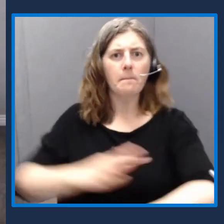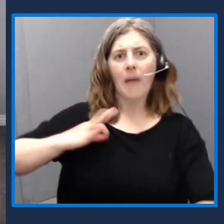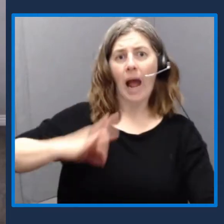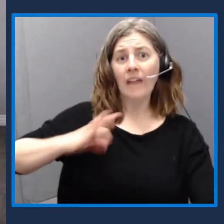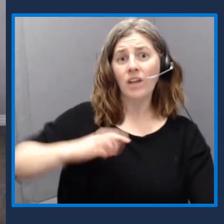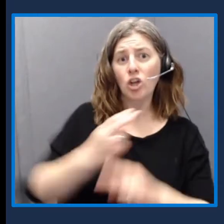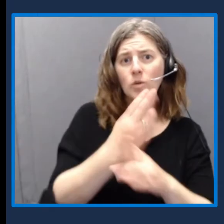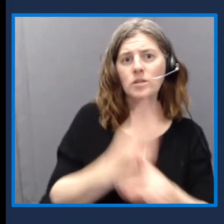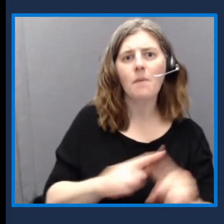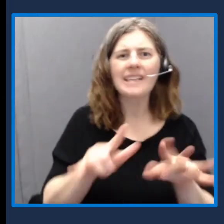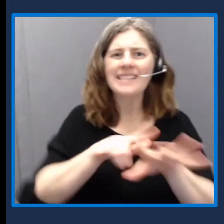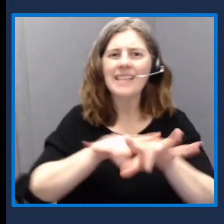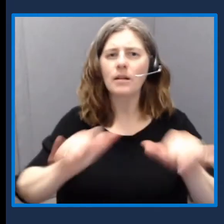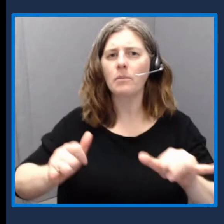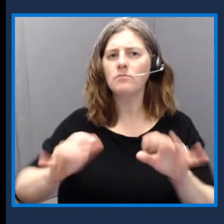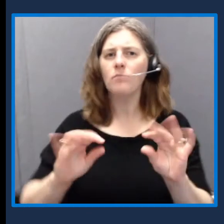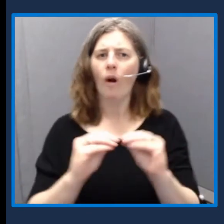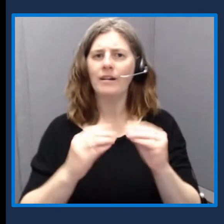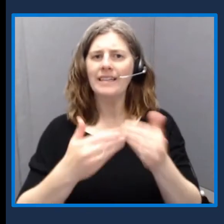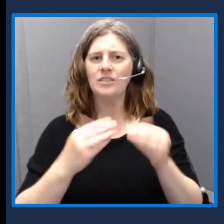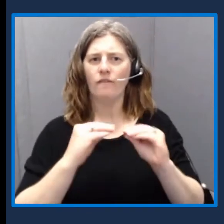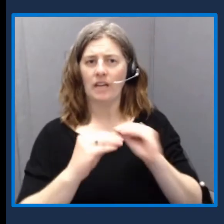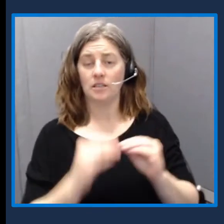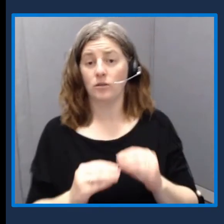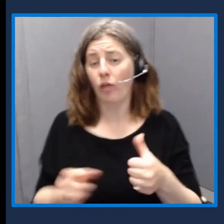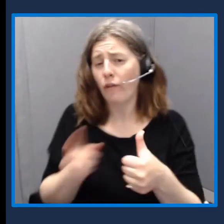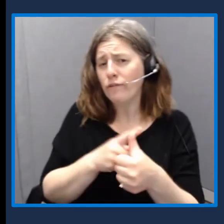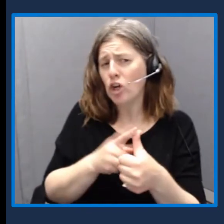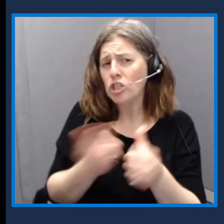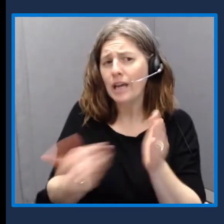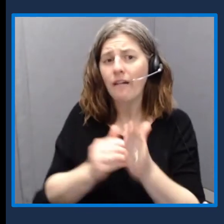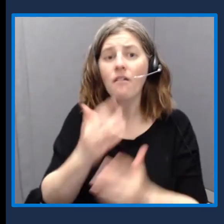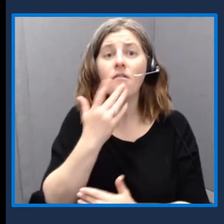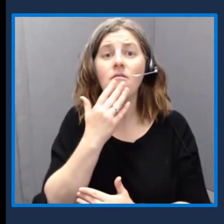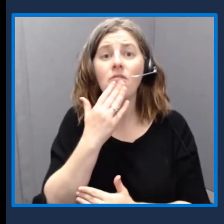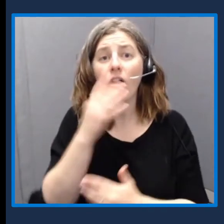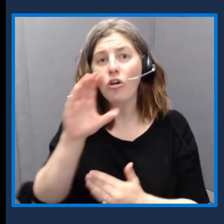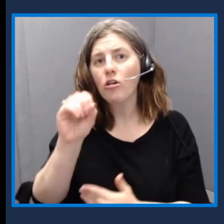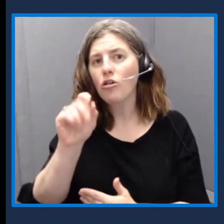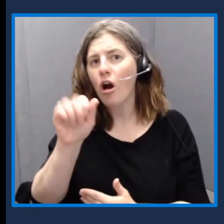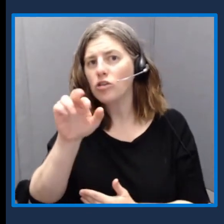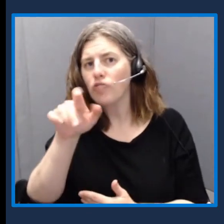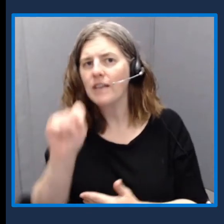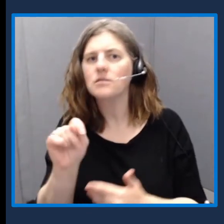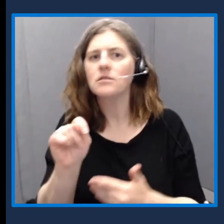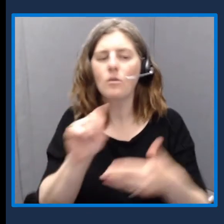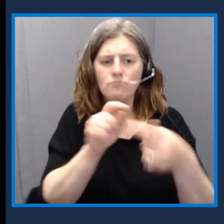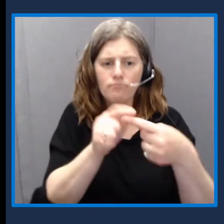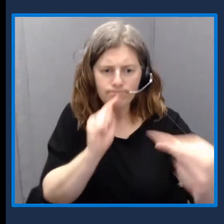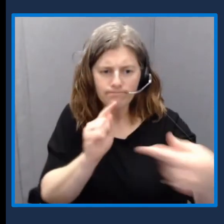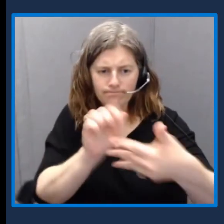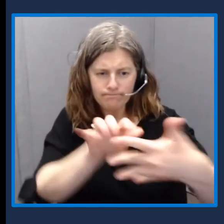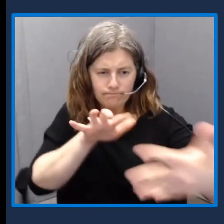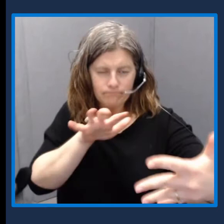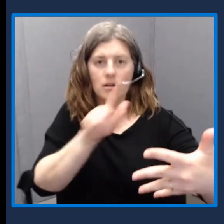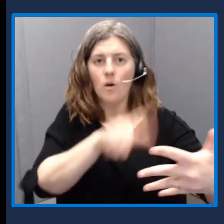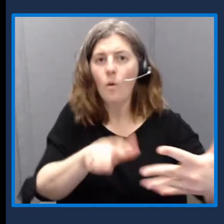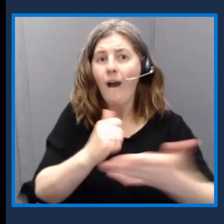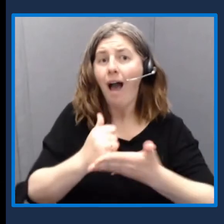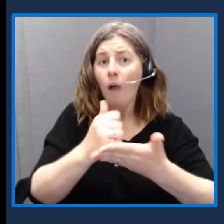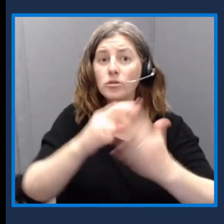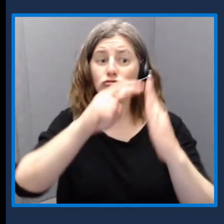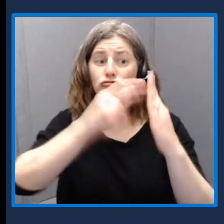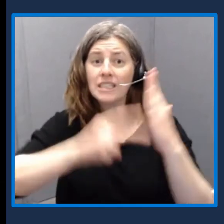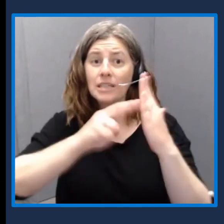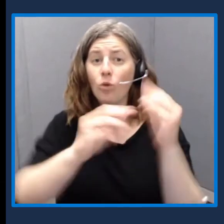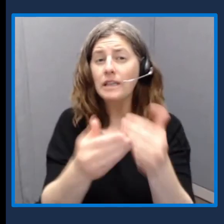terribly difficult issues to address. So the first one is color contrast. This dramatically improves readability, helps everyone. So that's a great